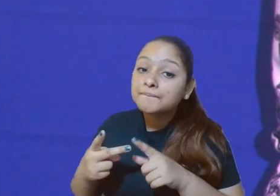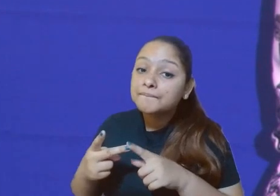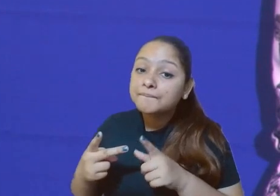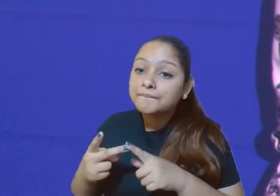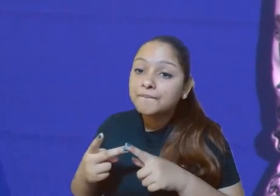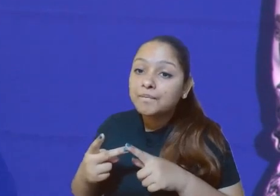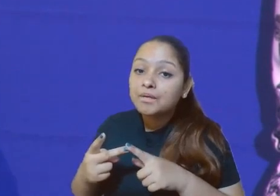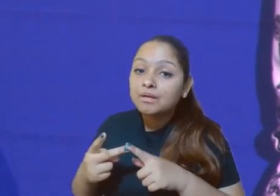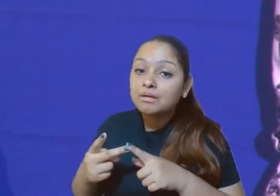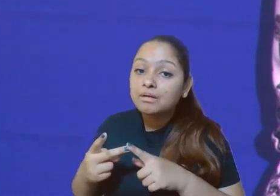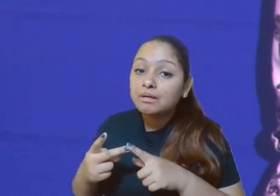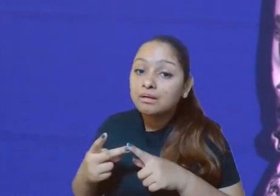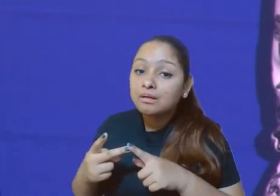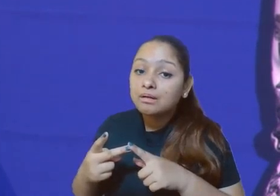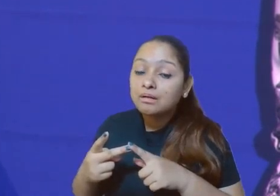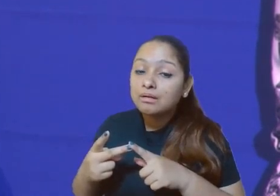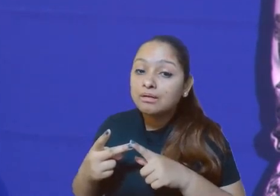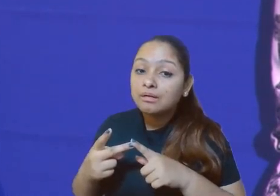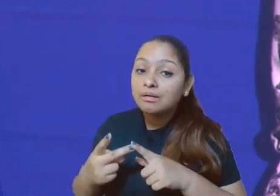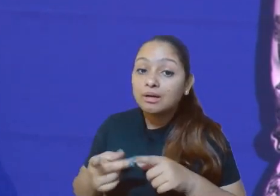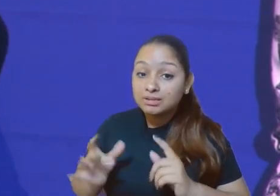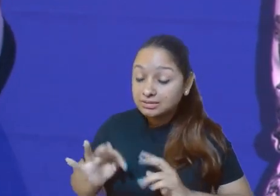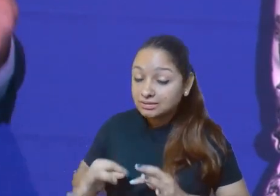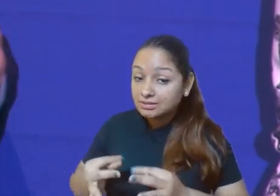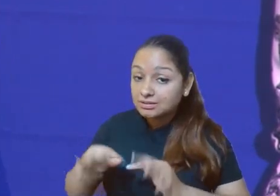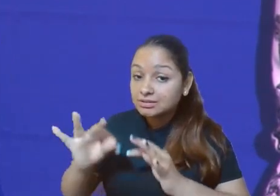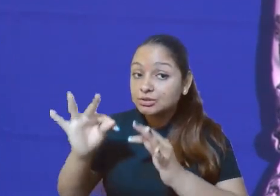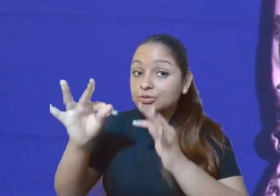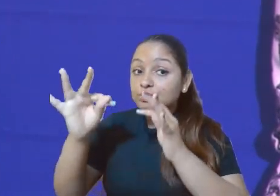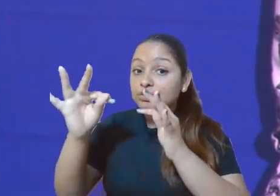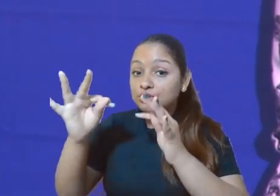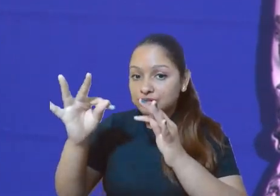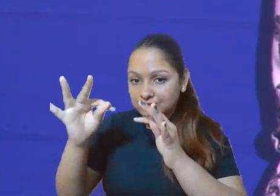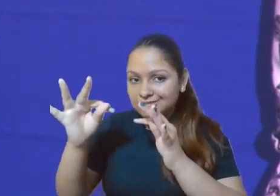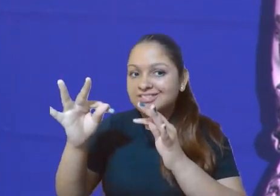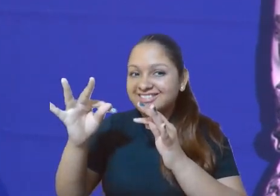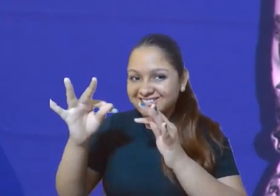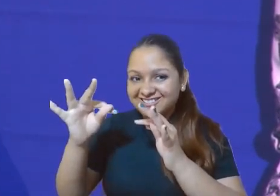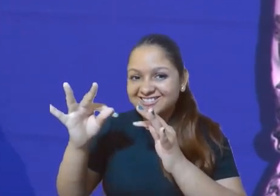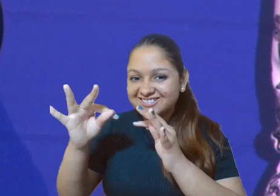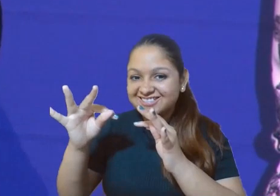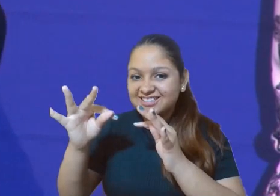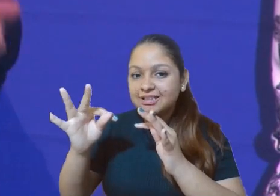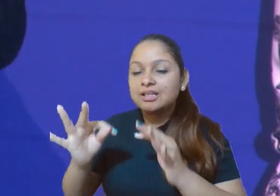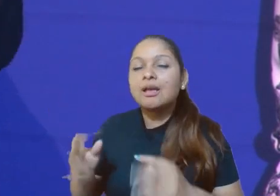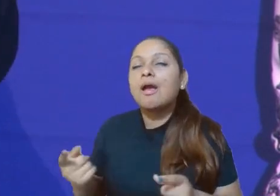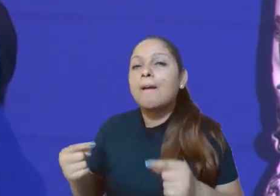way you can make technology, the root technology,